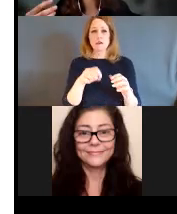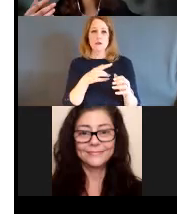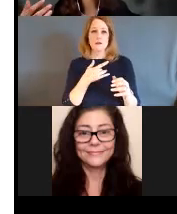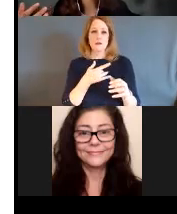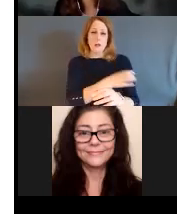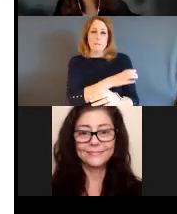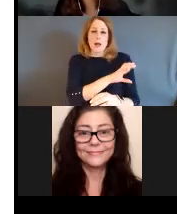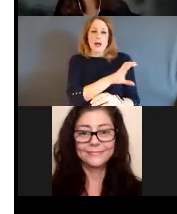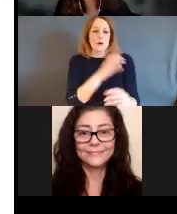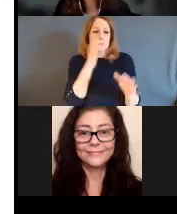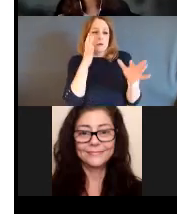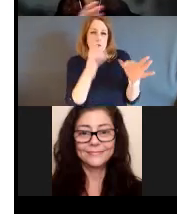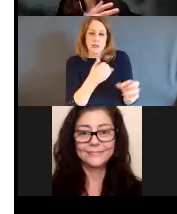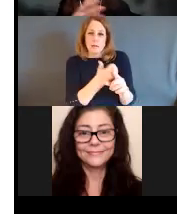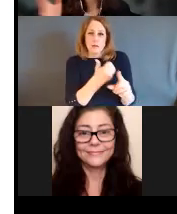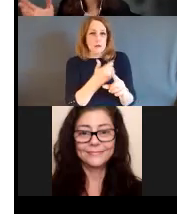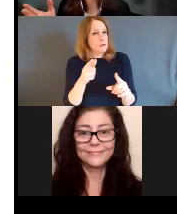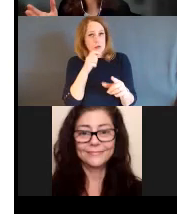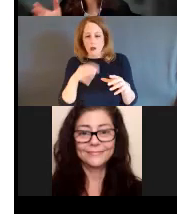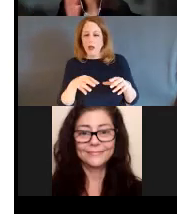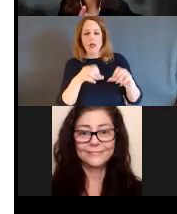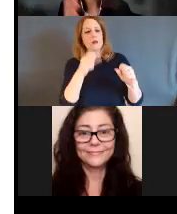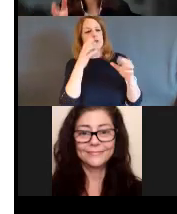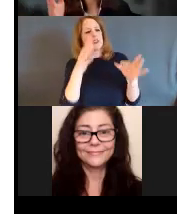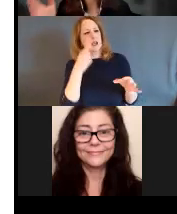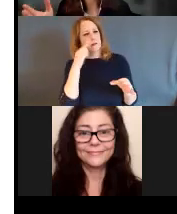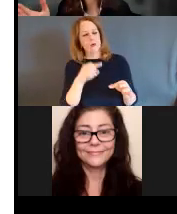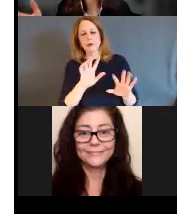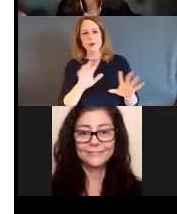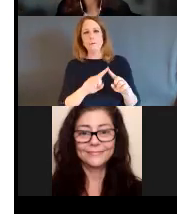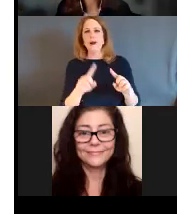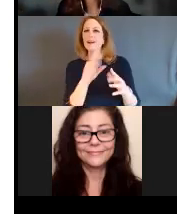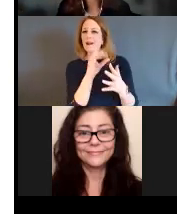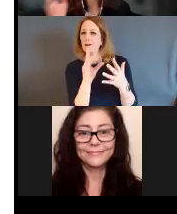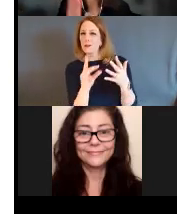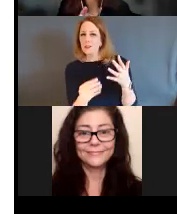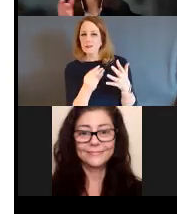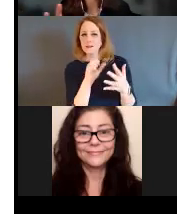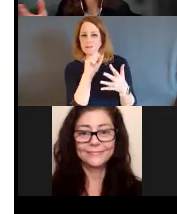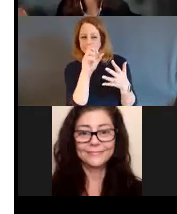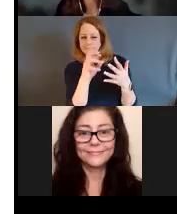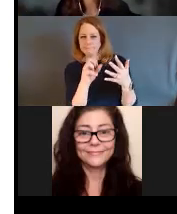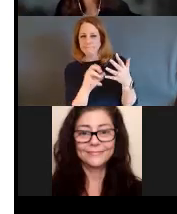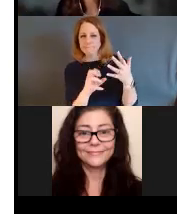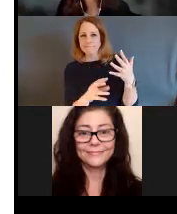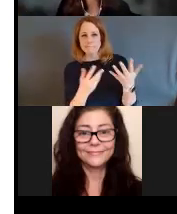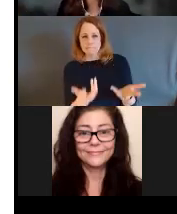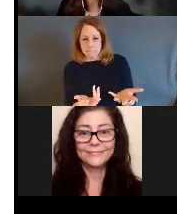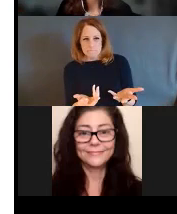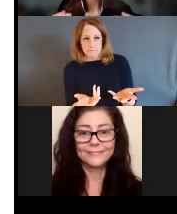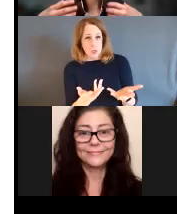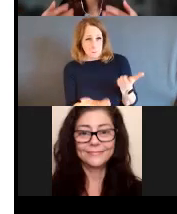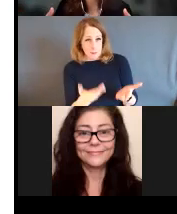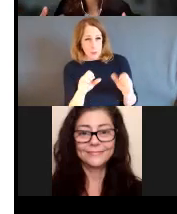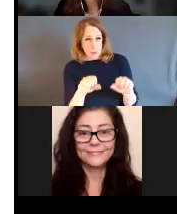again, you're not making the decisions for them, but you're laying out all of the options of here are all of the resources available to you. Here are some options of things that you can